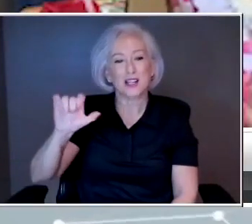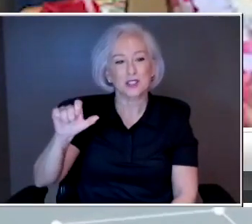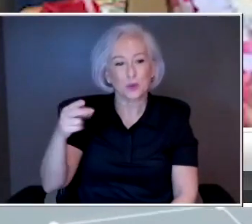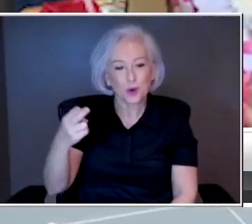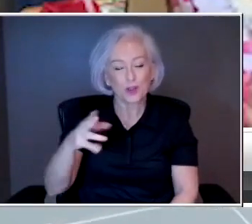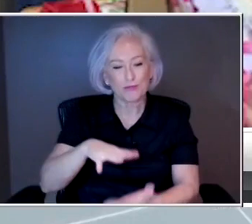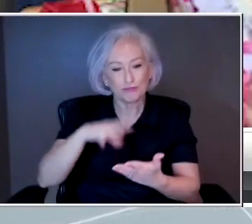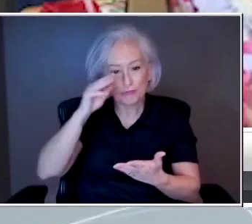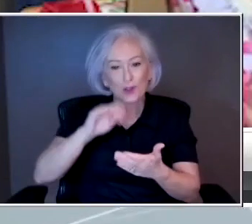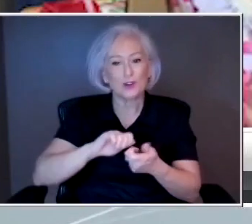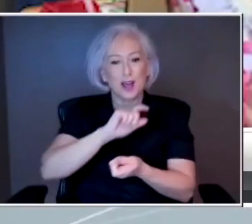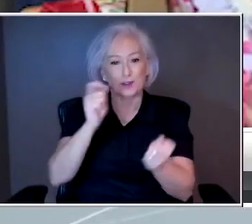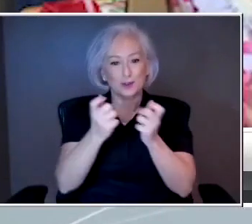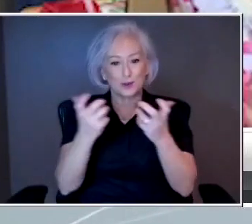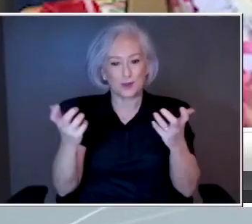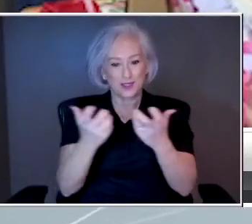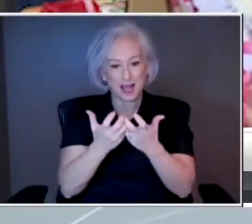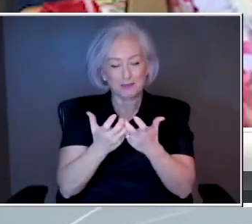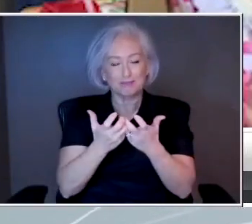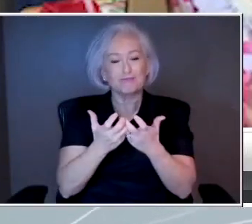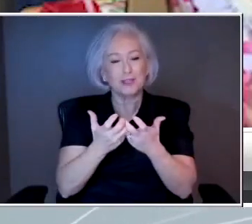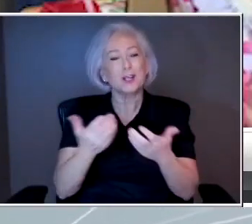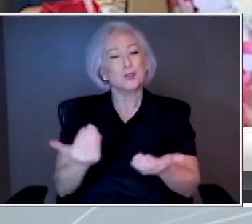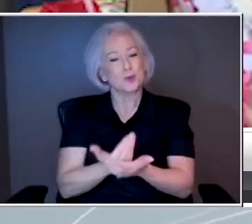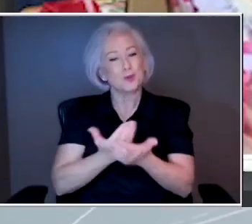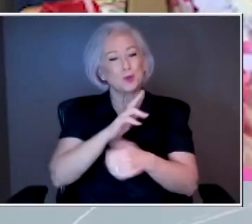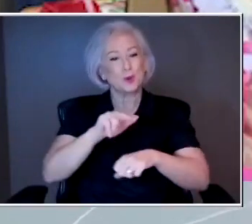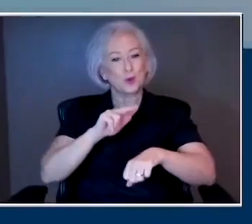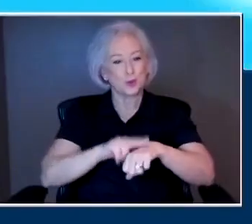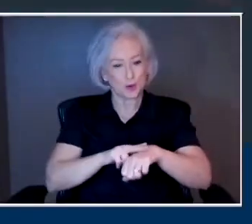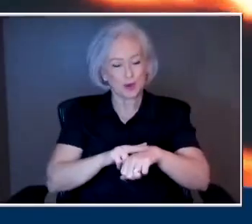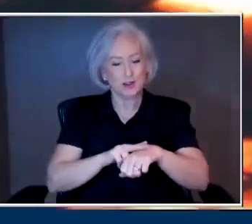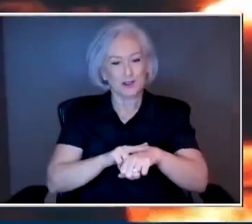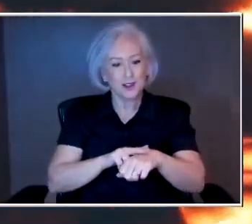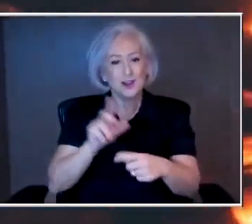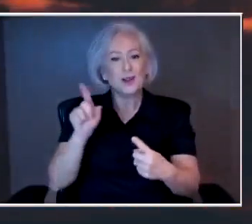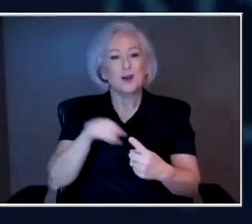a treatment plan that matched her complex diagnosis.